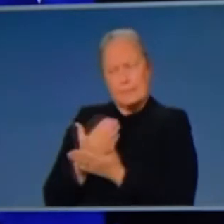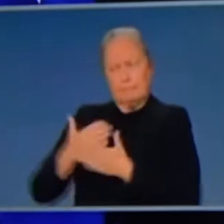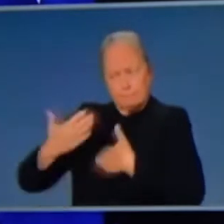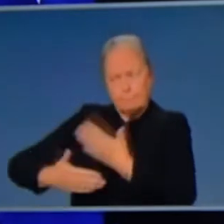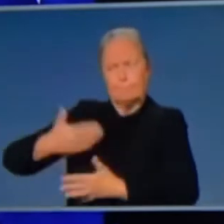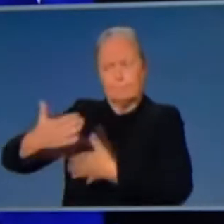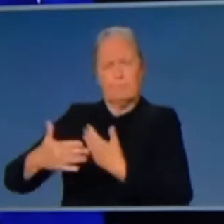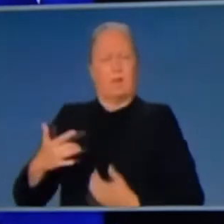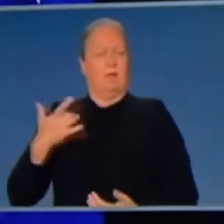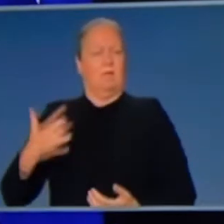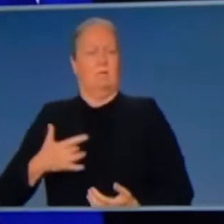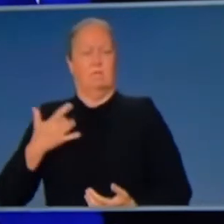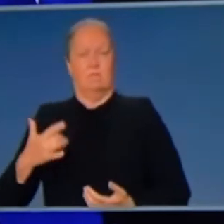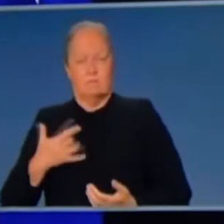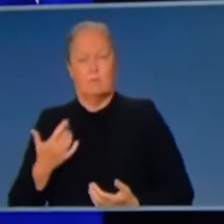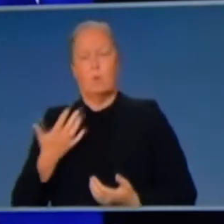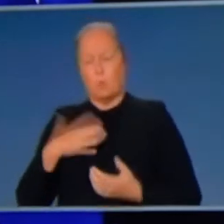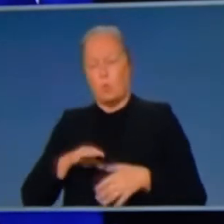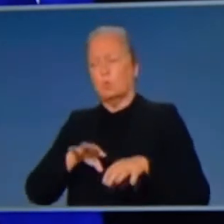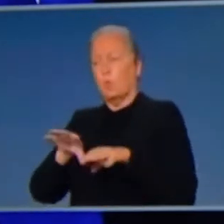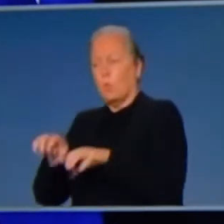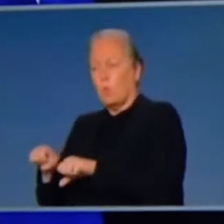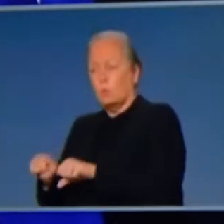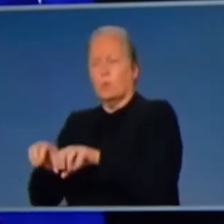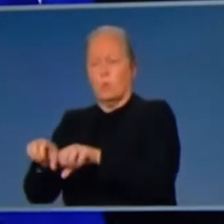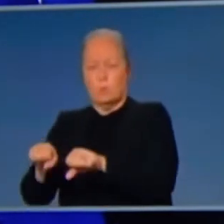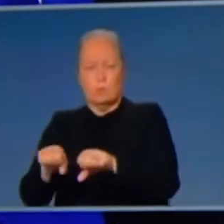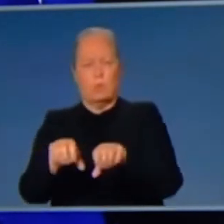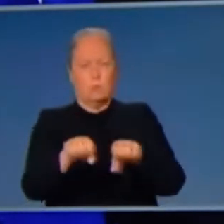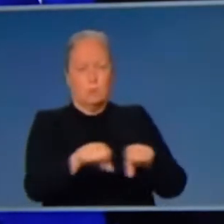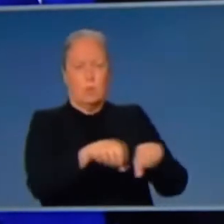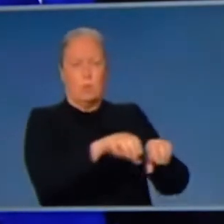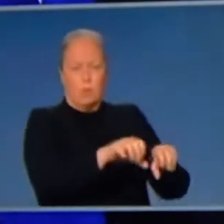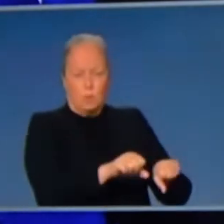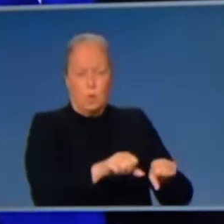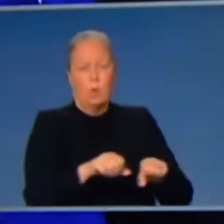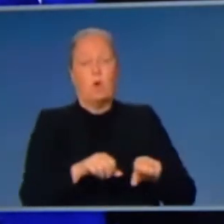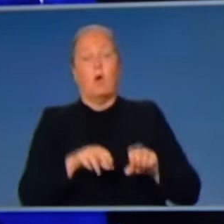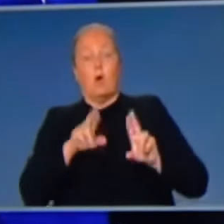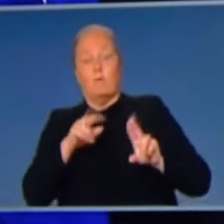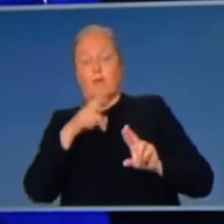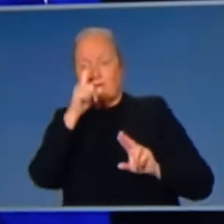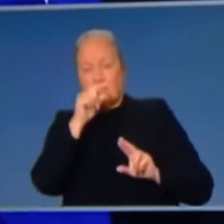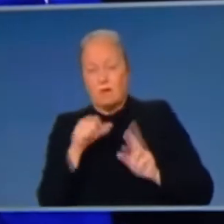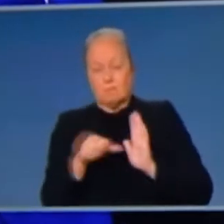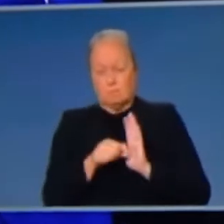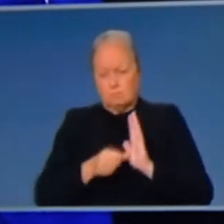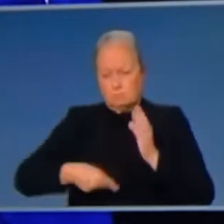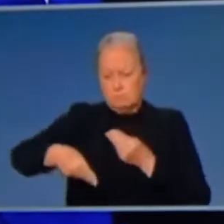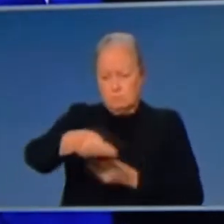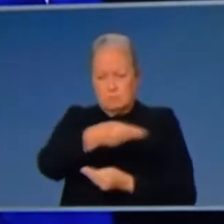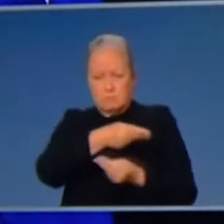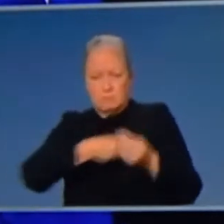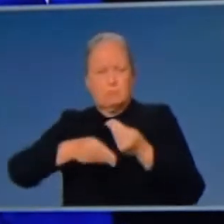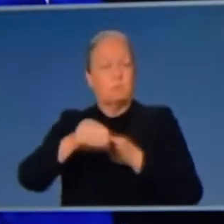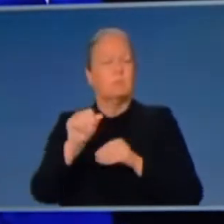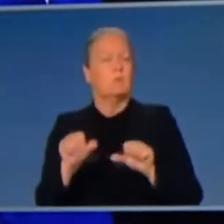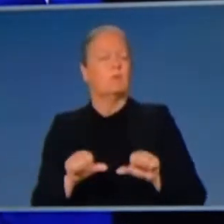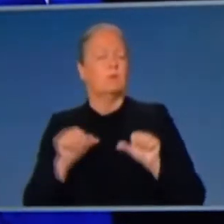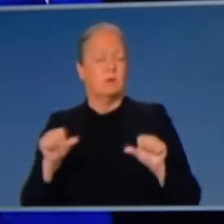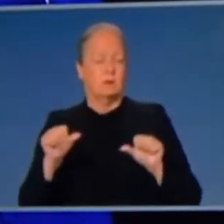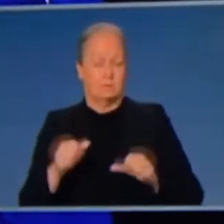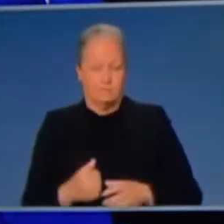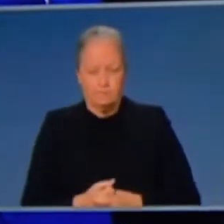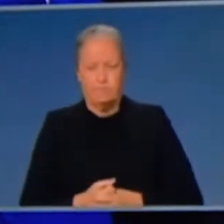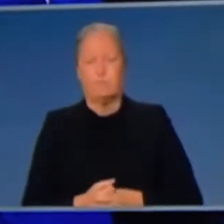of these crises, the economy will be able to rebuild and rebound again. And the commercial tenancies actions are